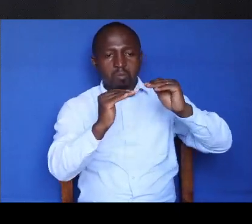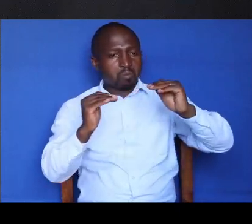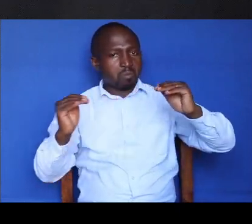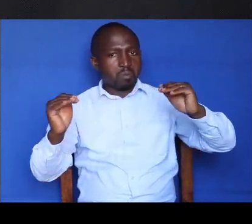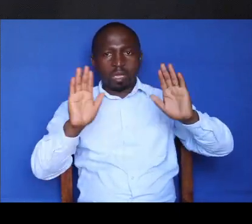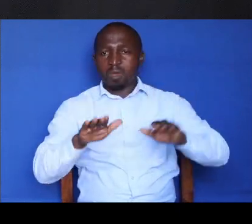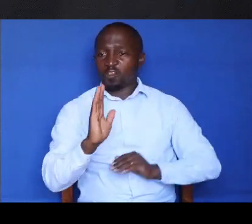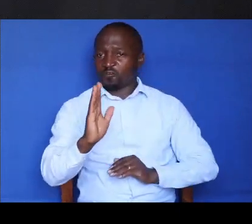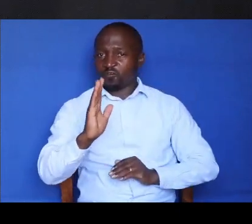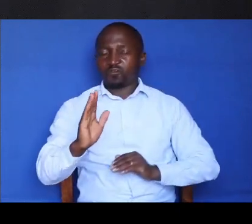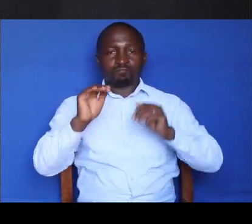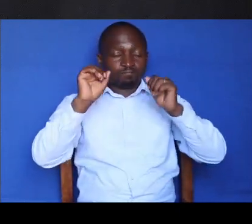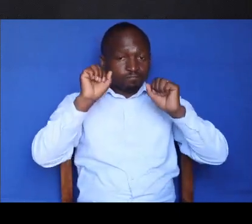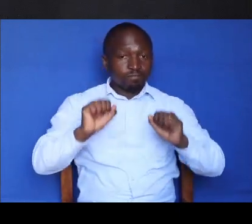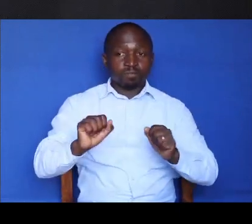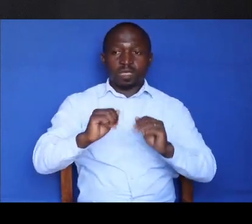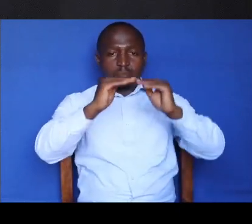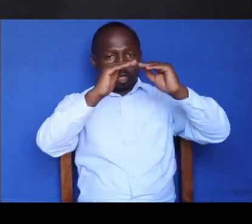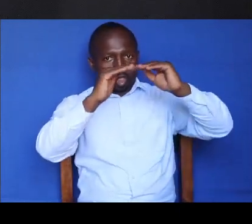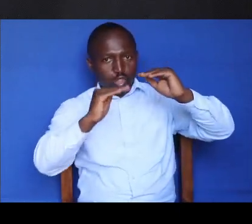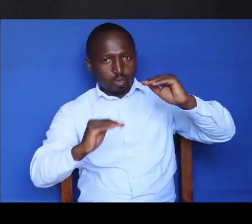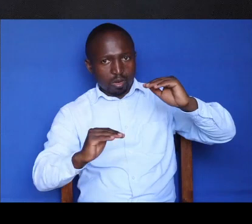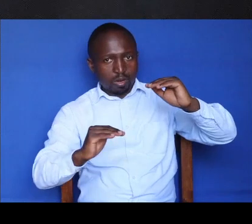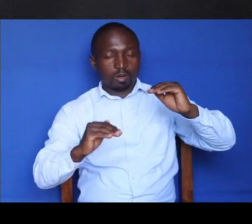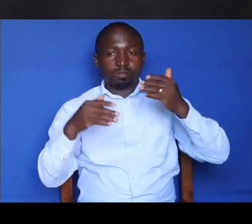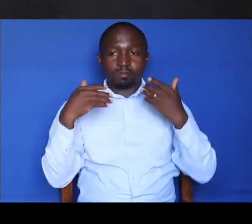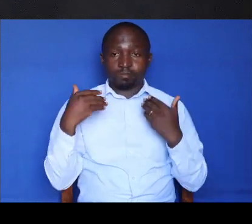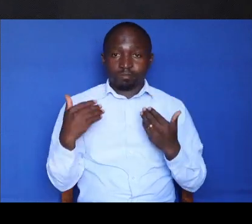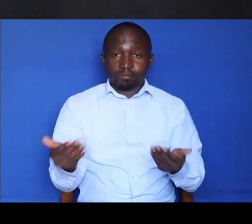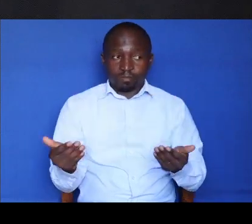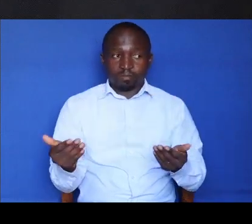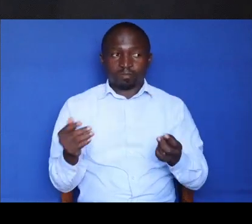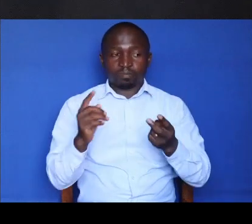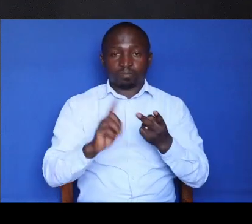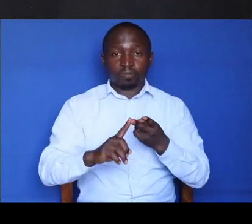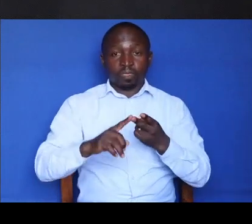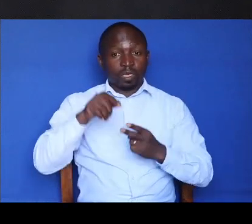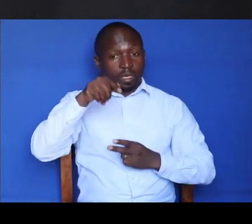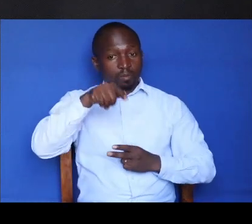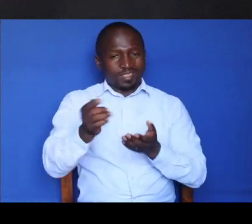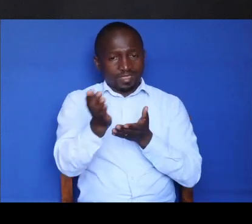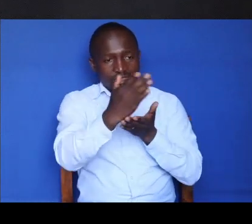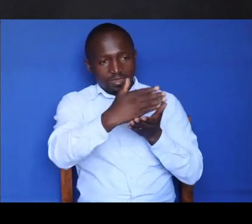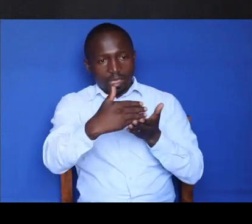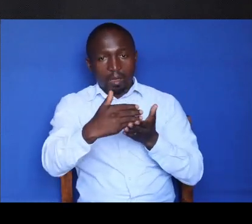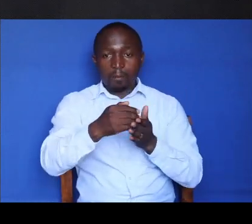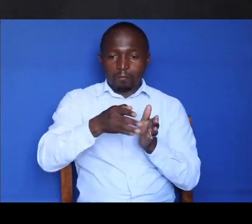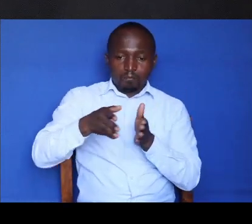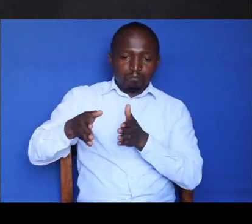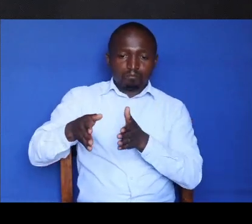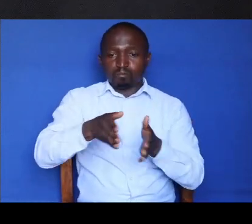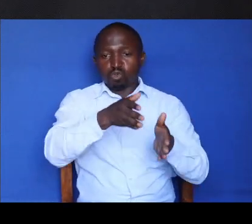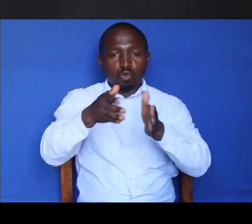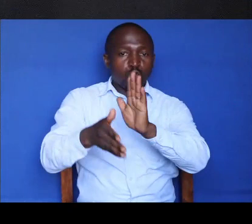the same. It is level lowered. Now where where a river started to